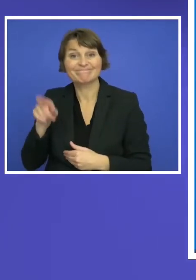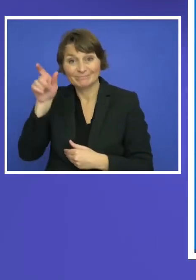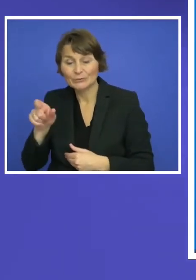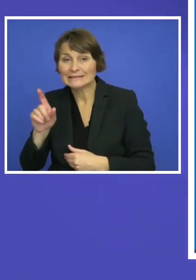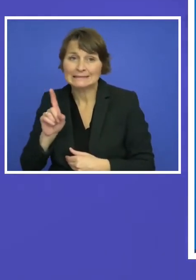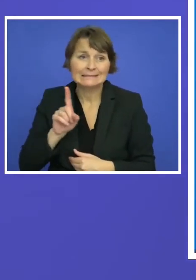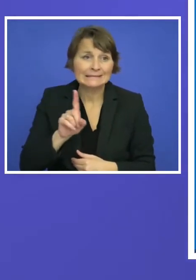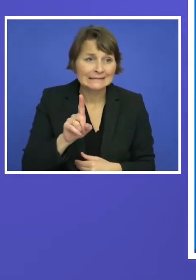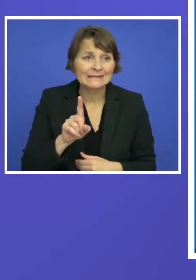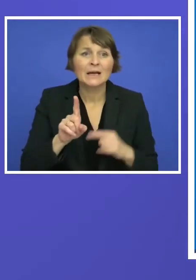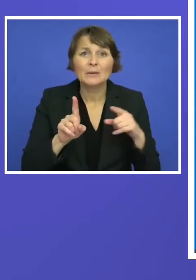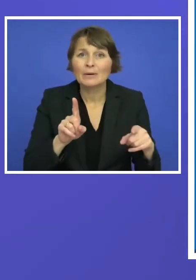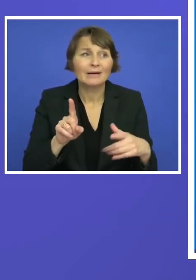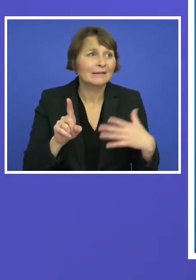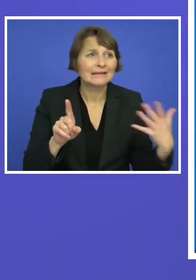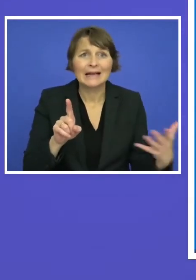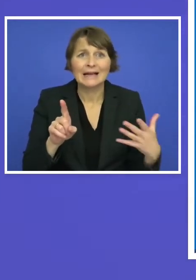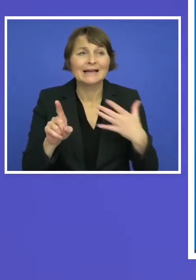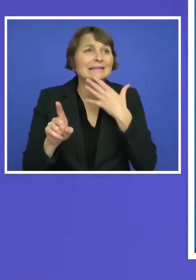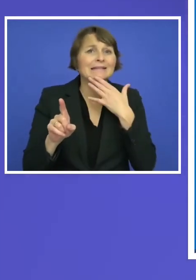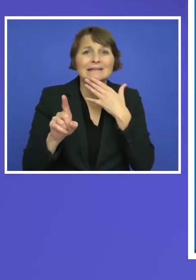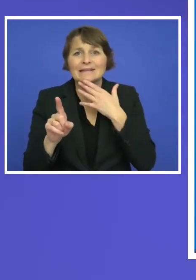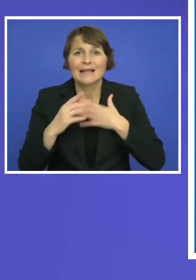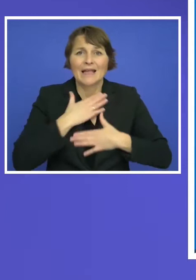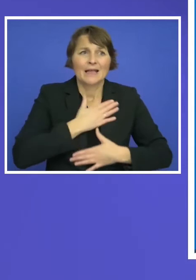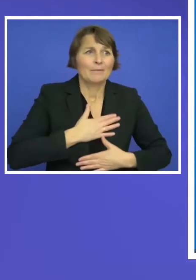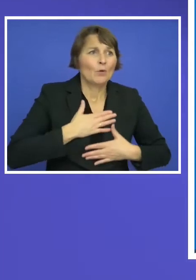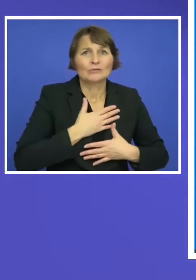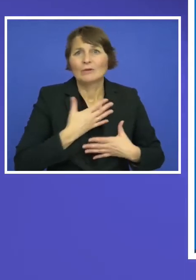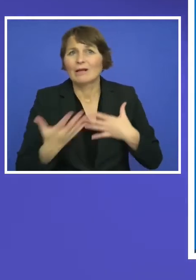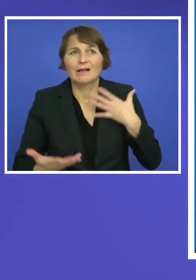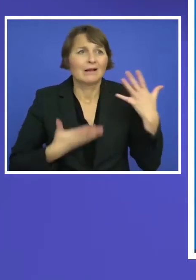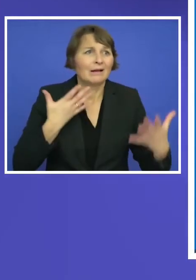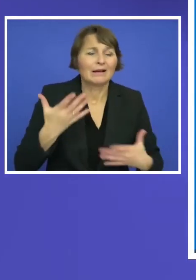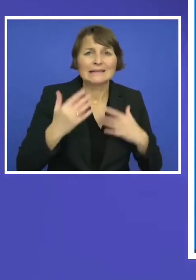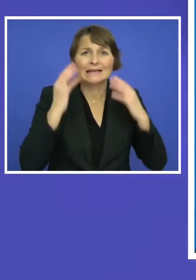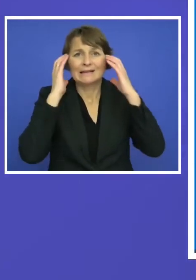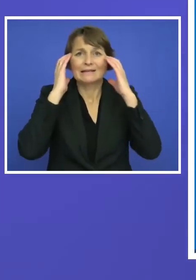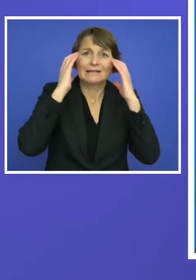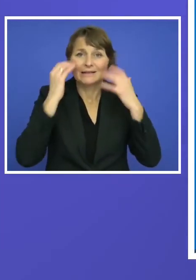emotional charge. They express family concerns. They express